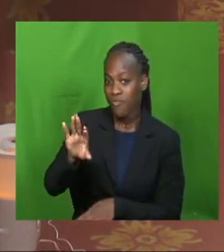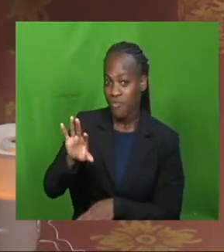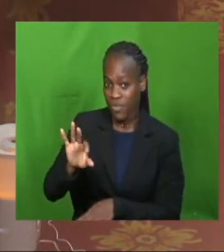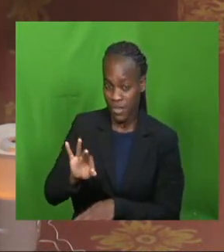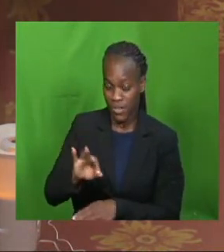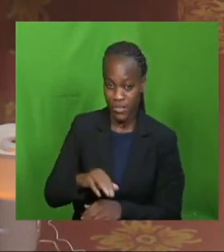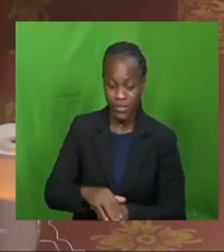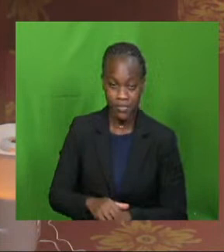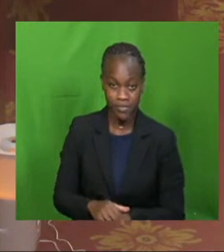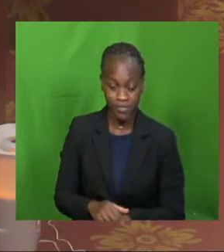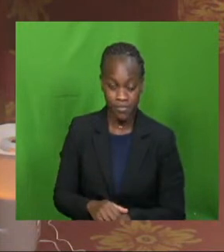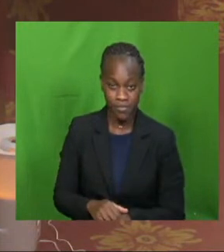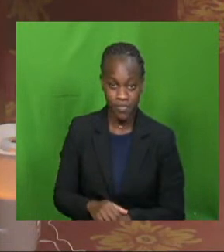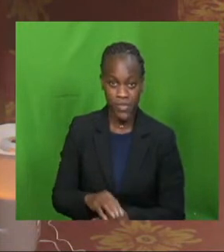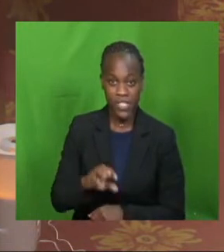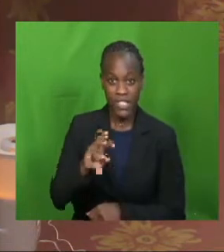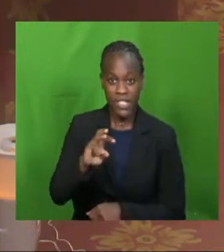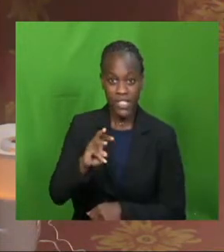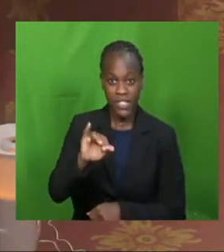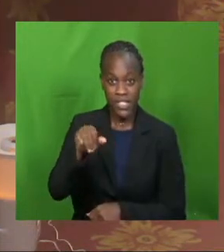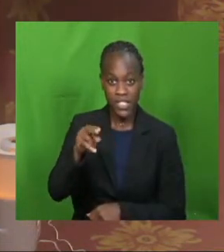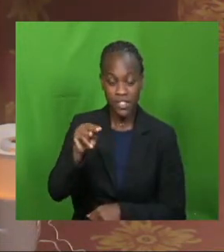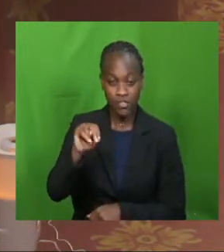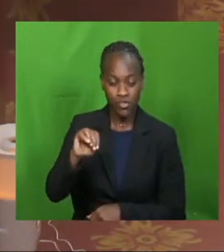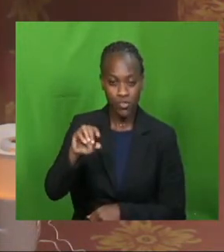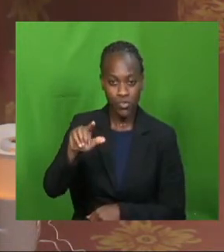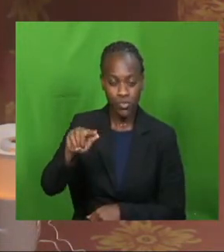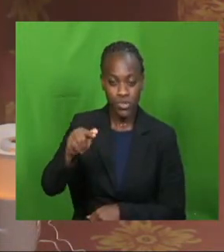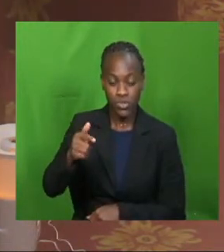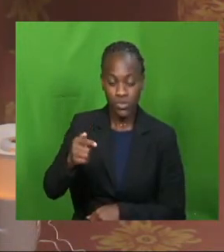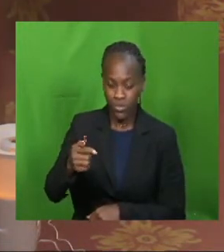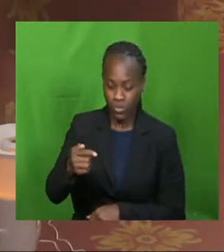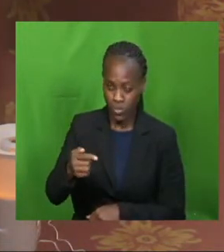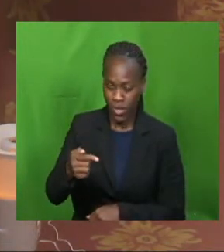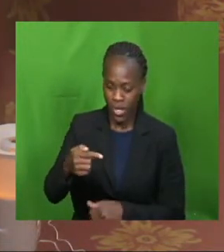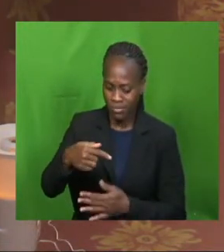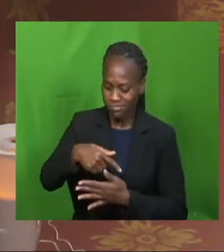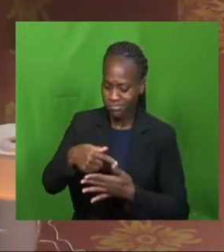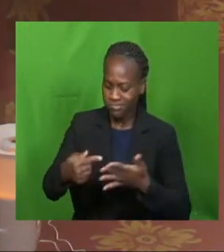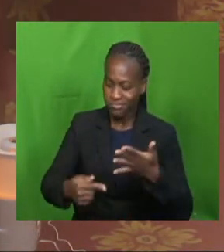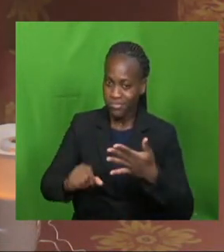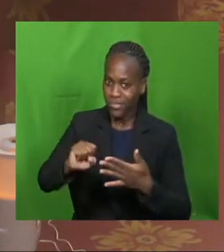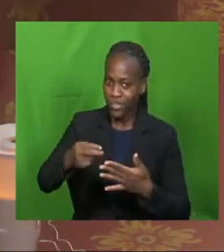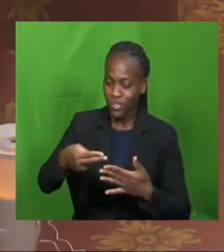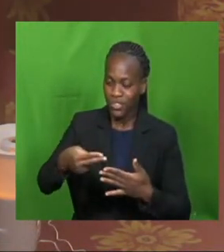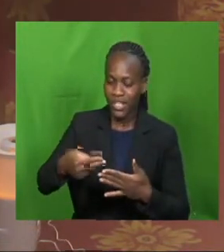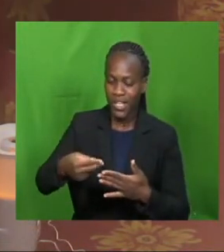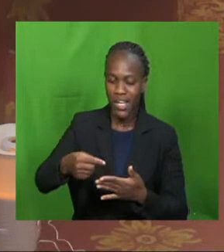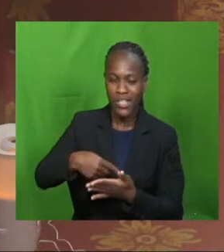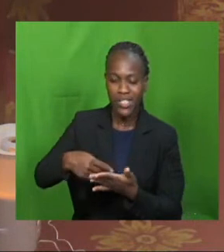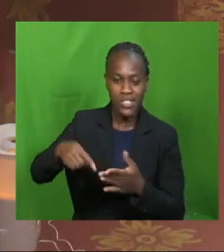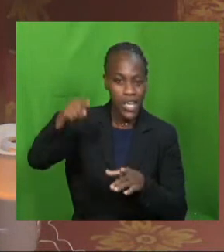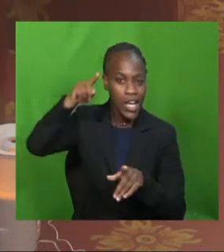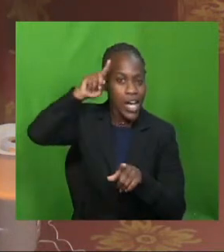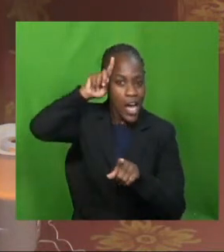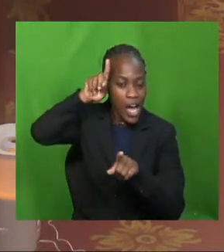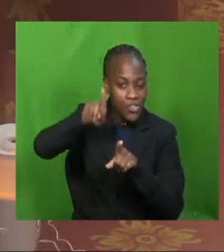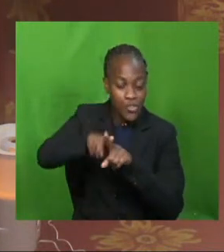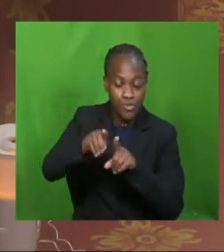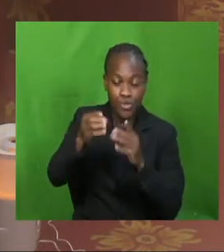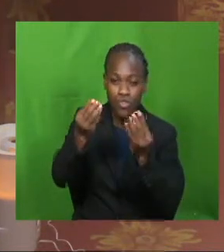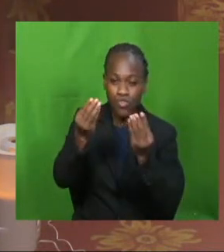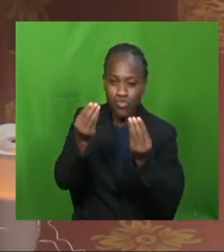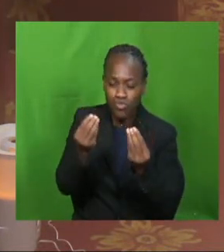of June 2021, stakeholders including the following signed up onto the Memorandum of Cooperation to address